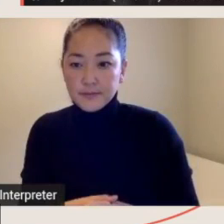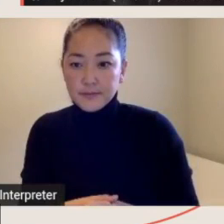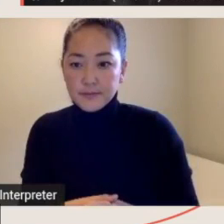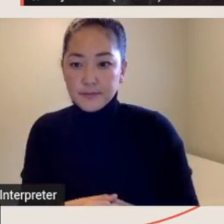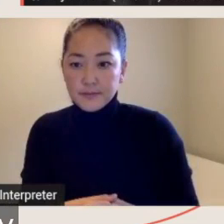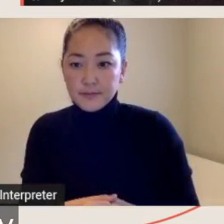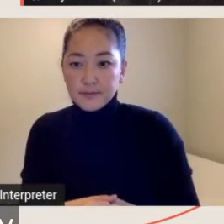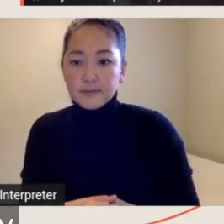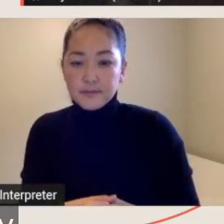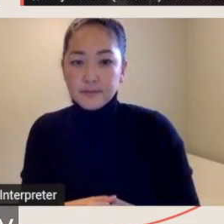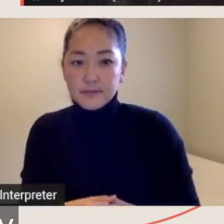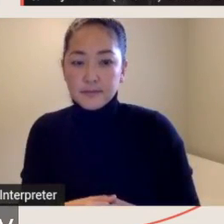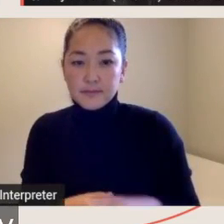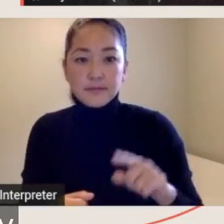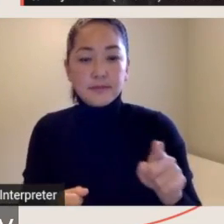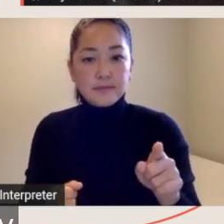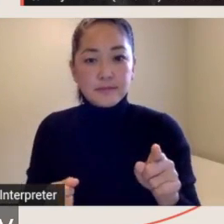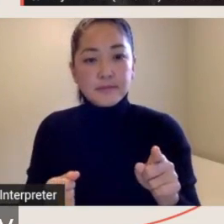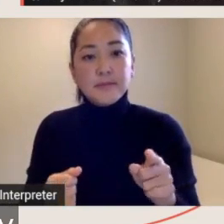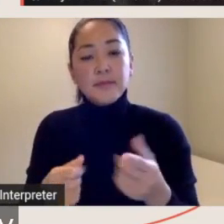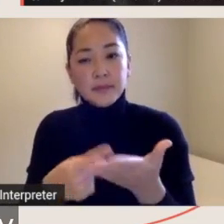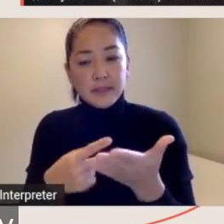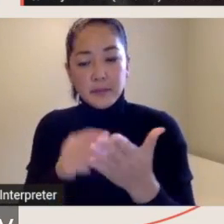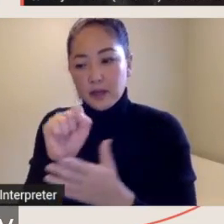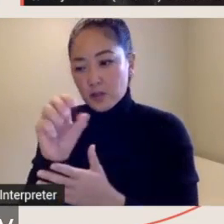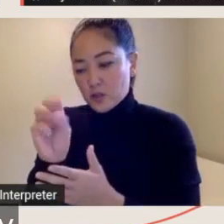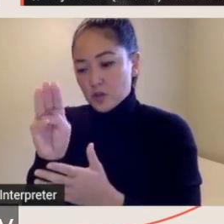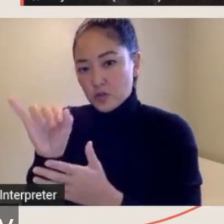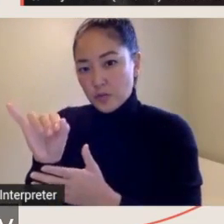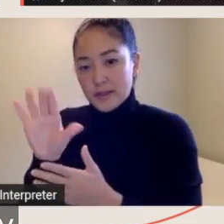of communicating with Somi and her family, I'm wondering,